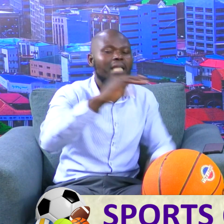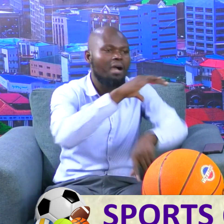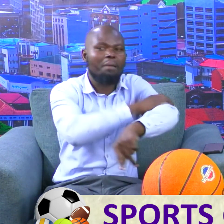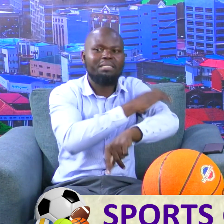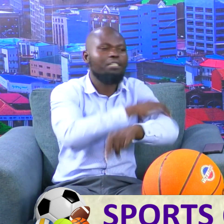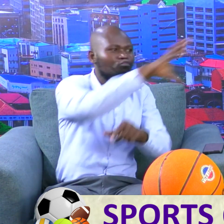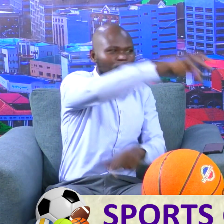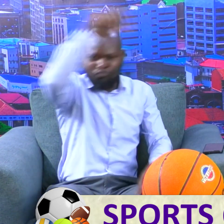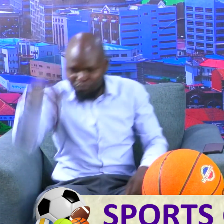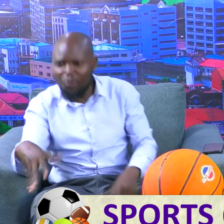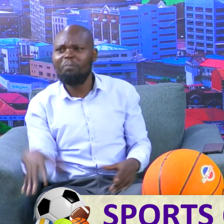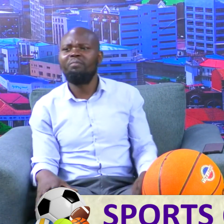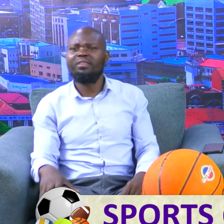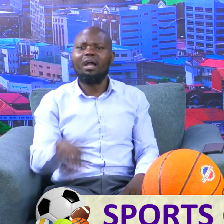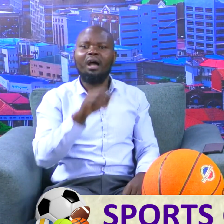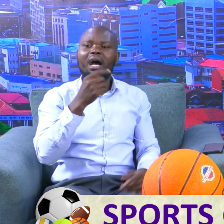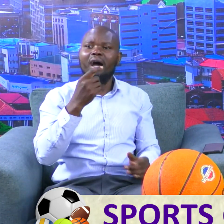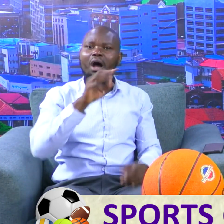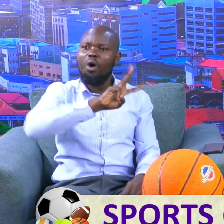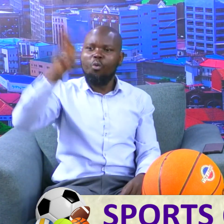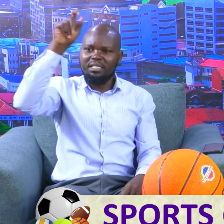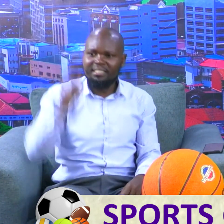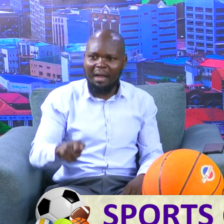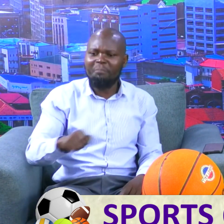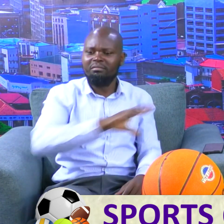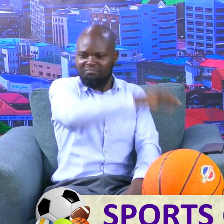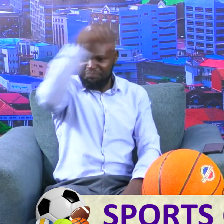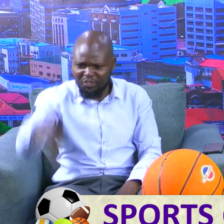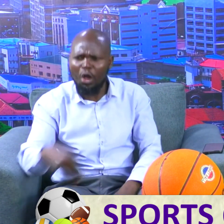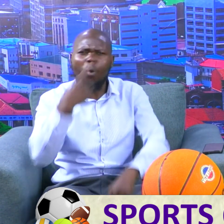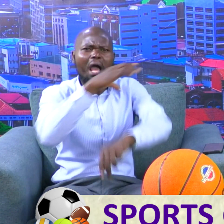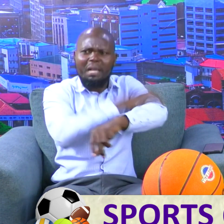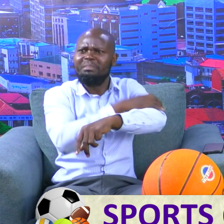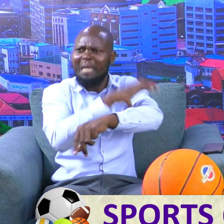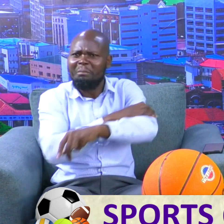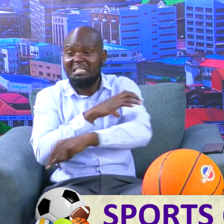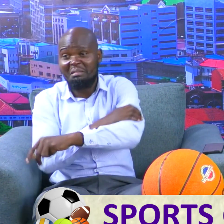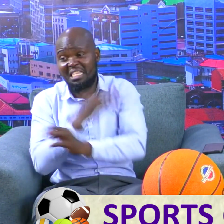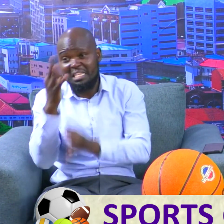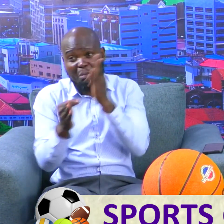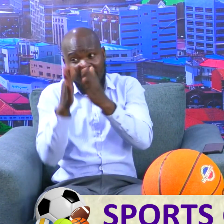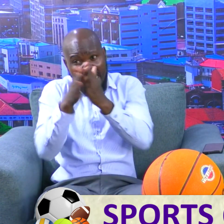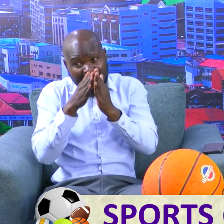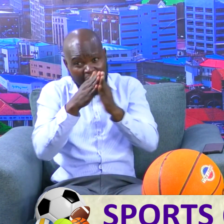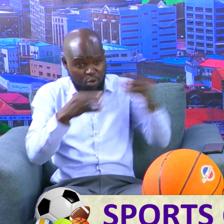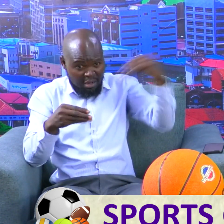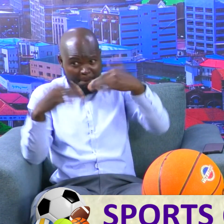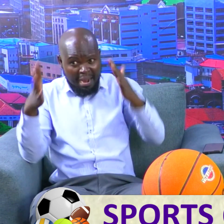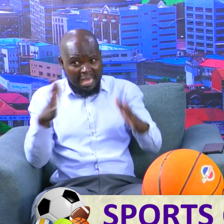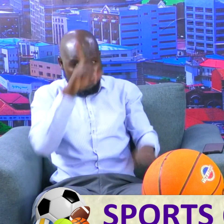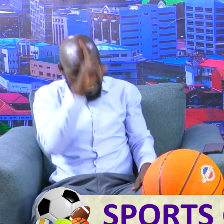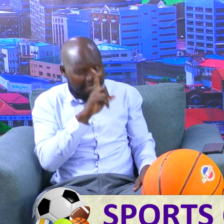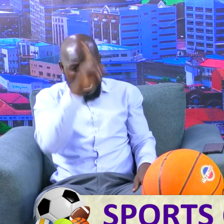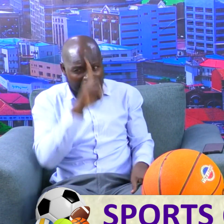I'm not sure about it, because I also heard that they want to take the captain of West Ham and